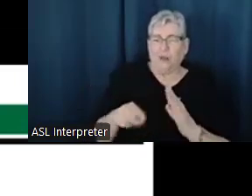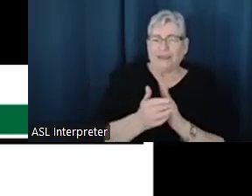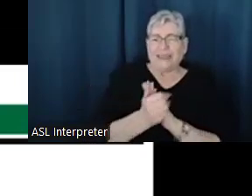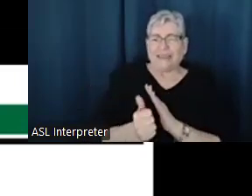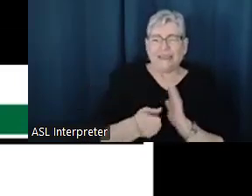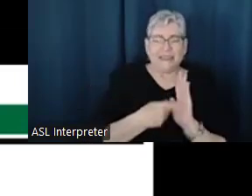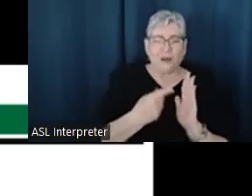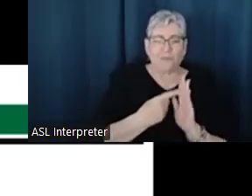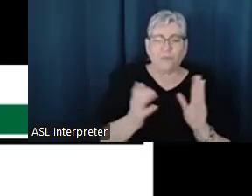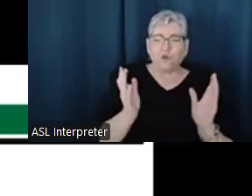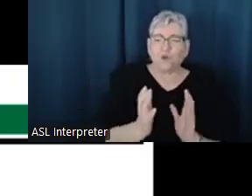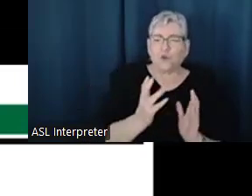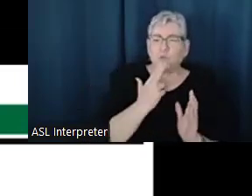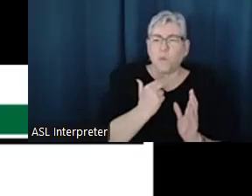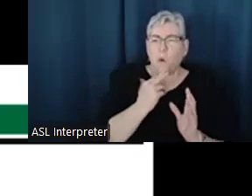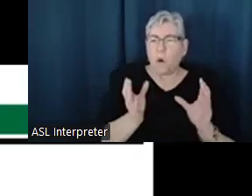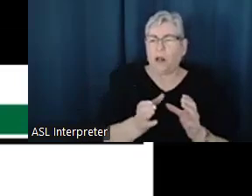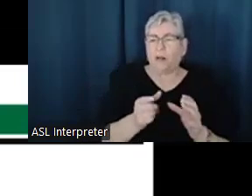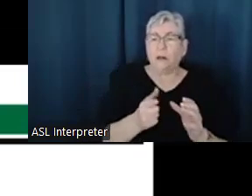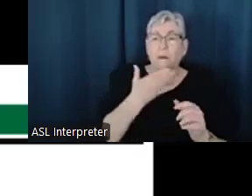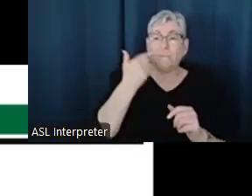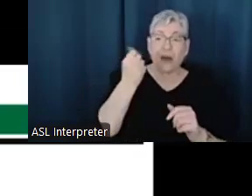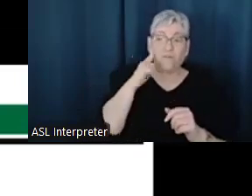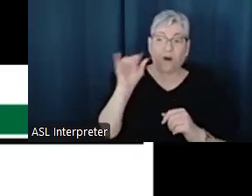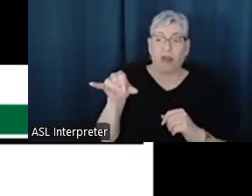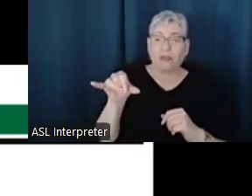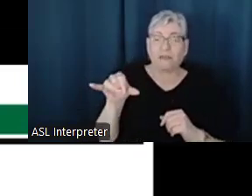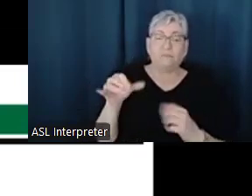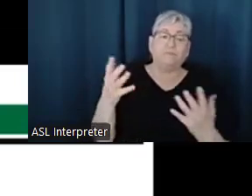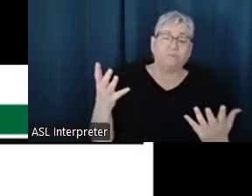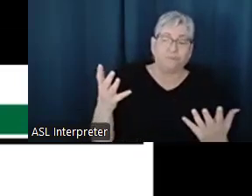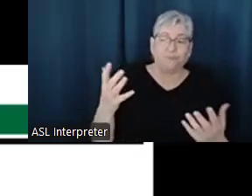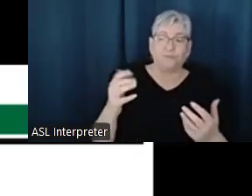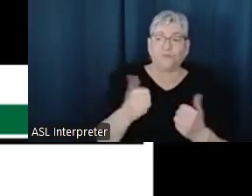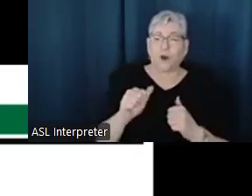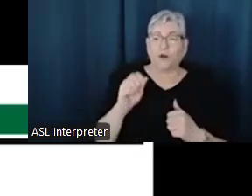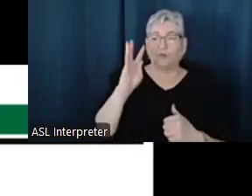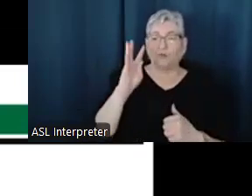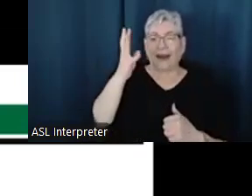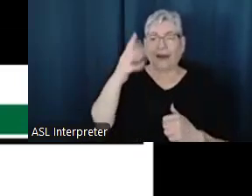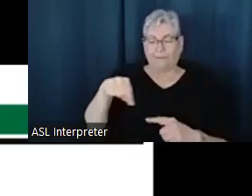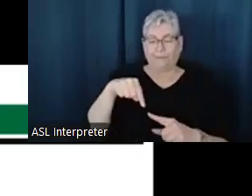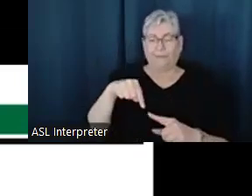group is better for that. Just again, trying to create those comfortable environments for them.